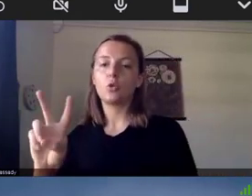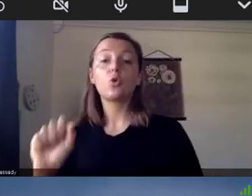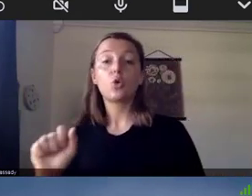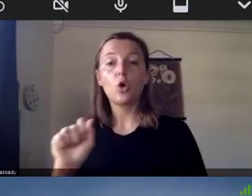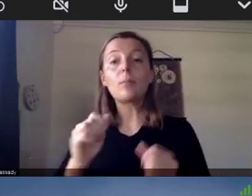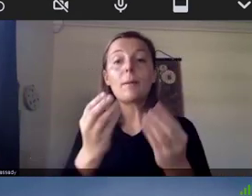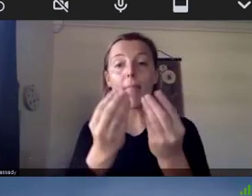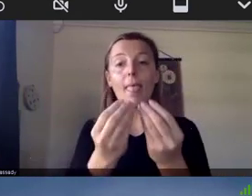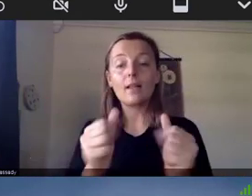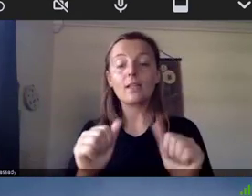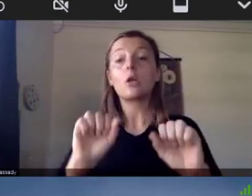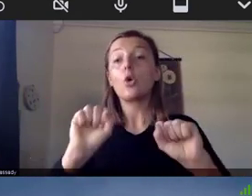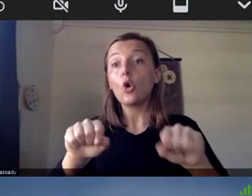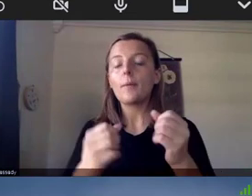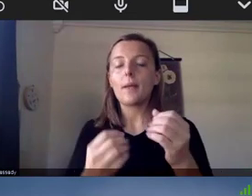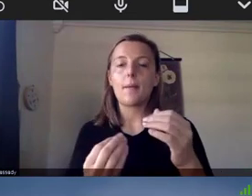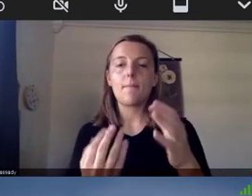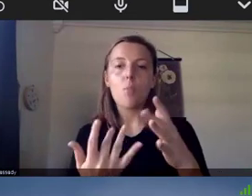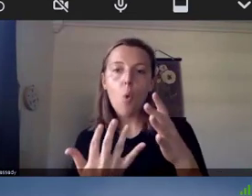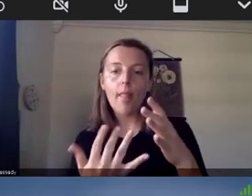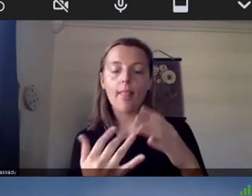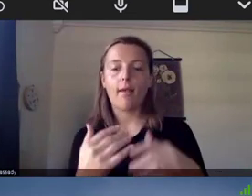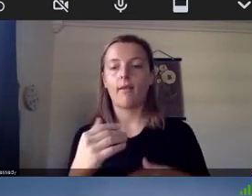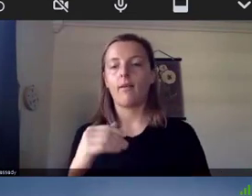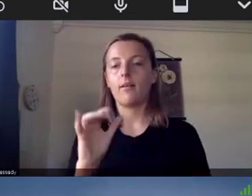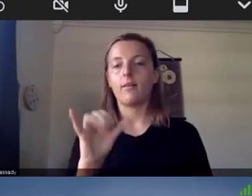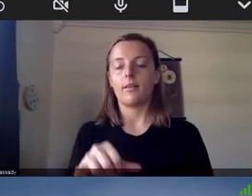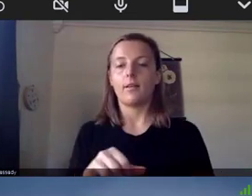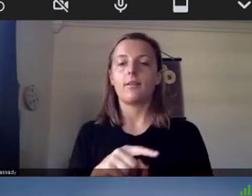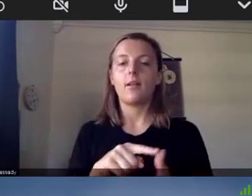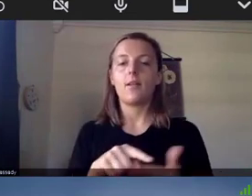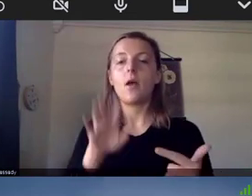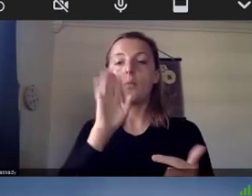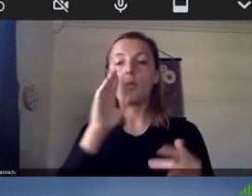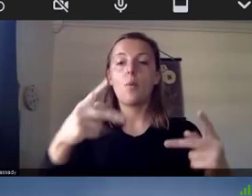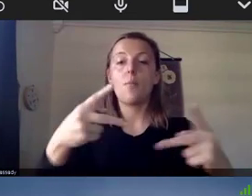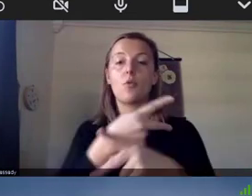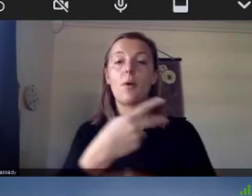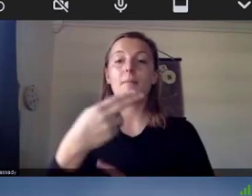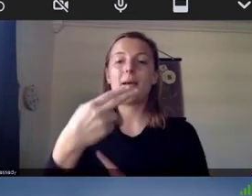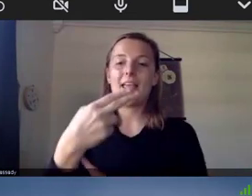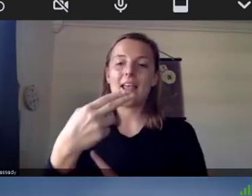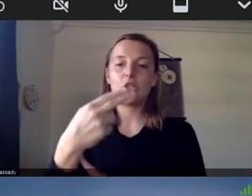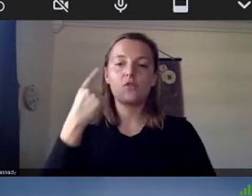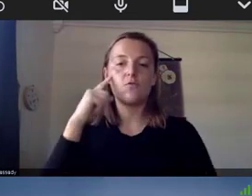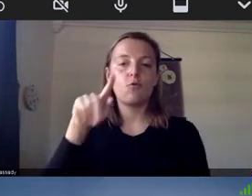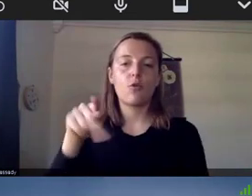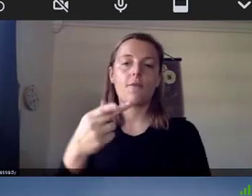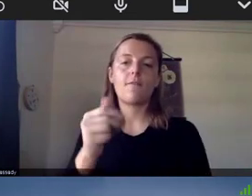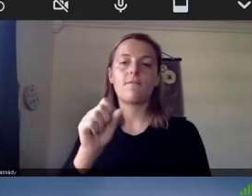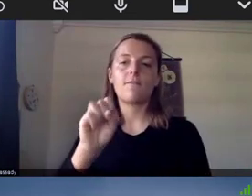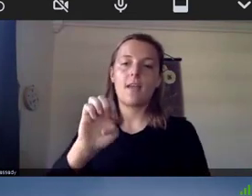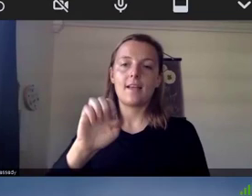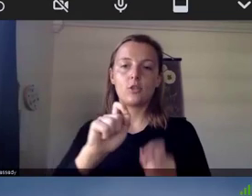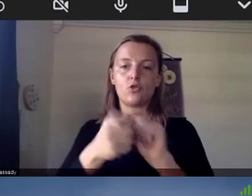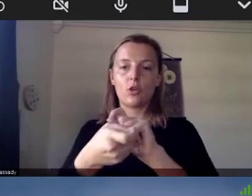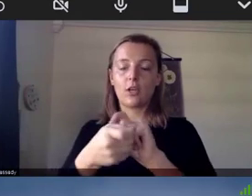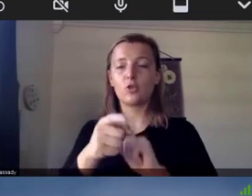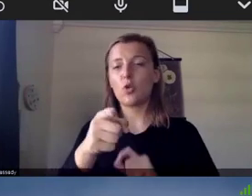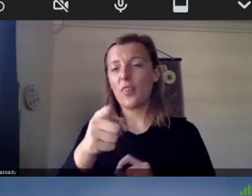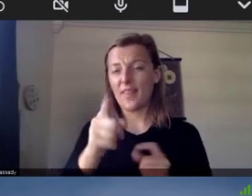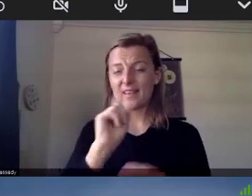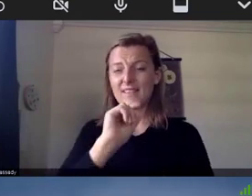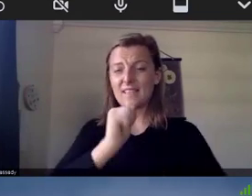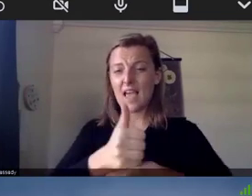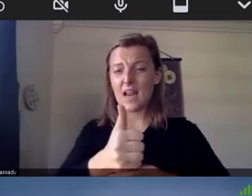H of the phase change, right? So this is set up almost more like a water boiling problem where